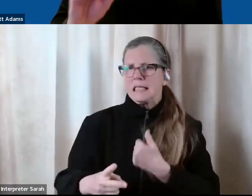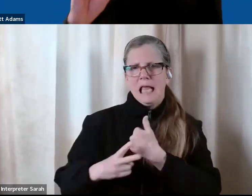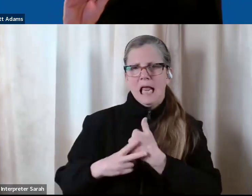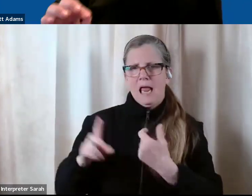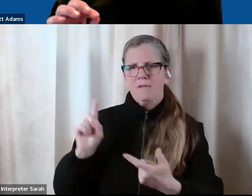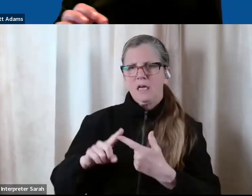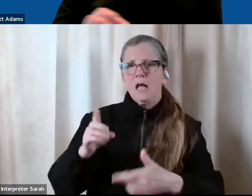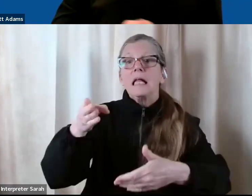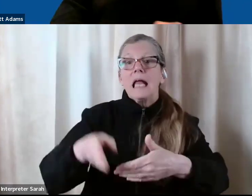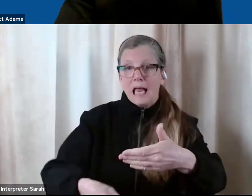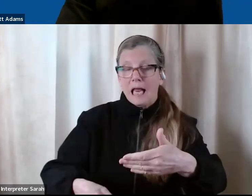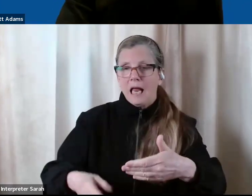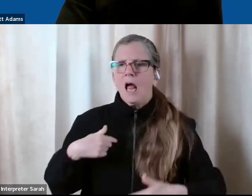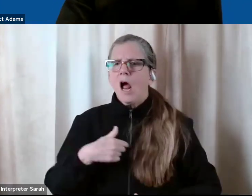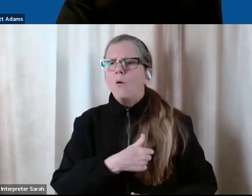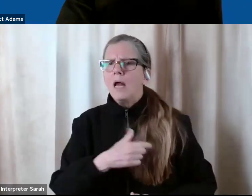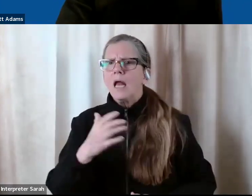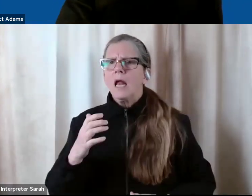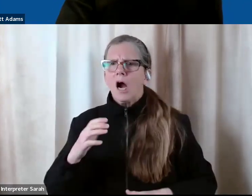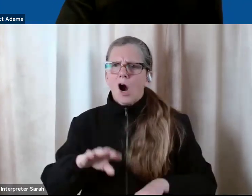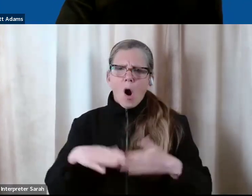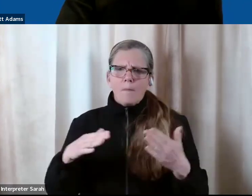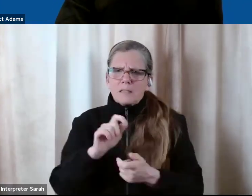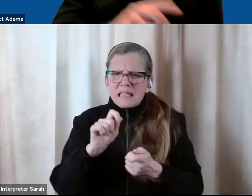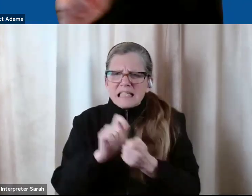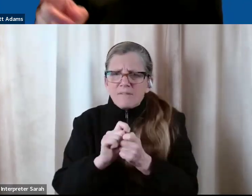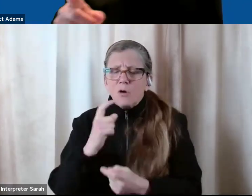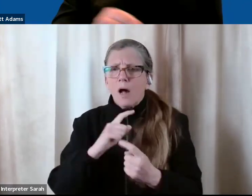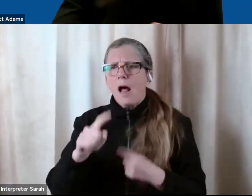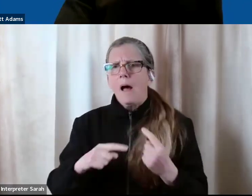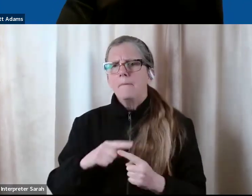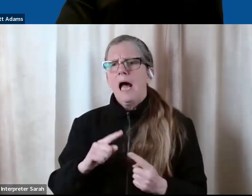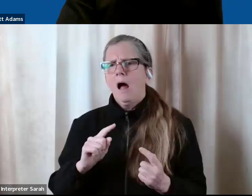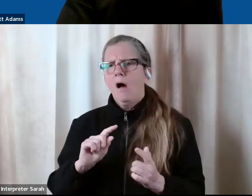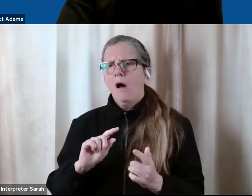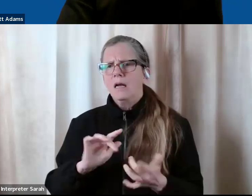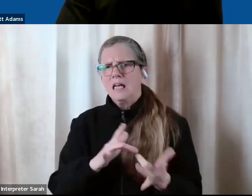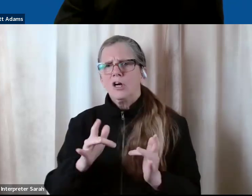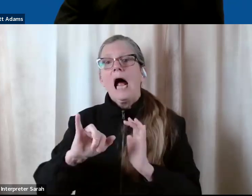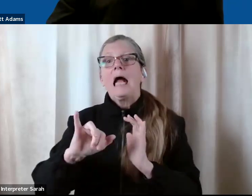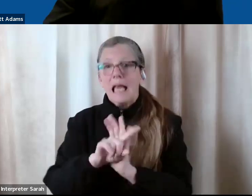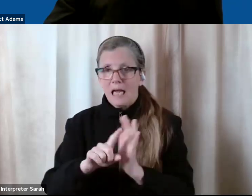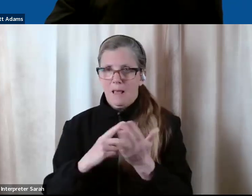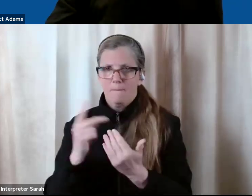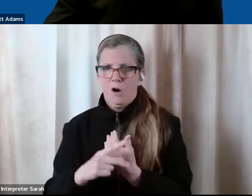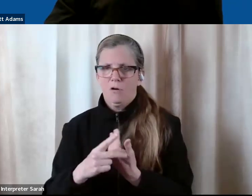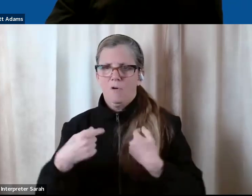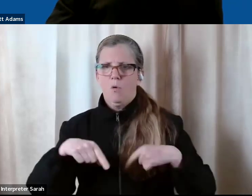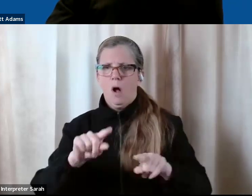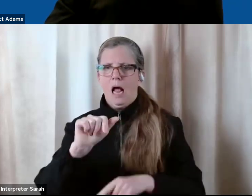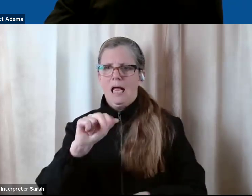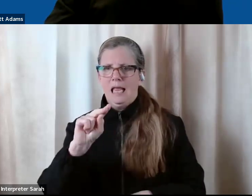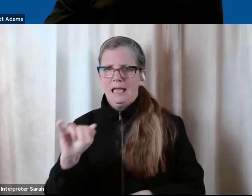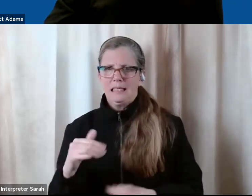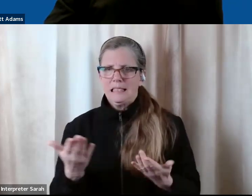take specific questions on the digital equity or the digital identity programs while Mr. Sen is